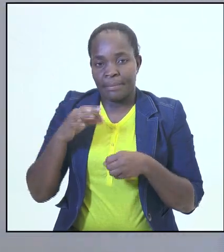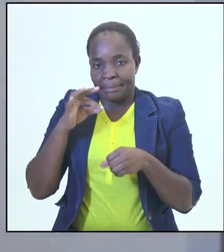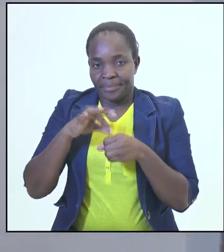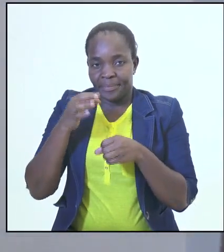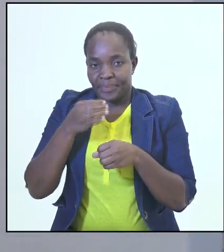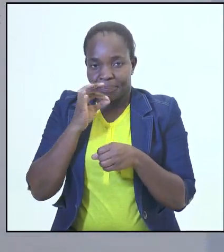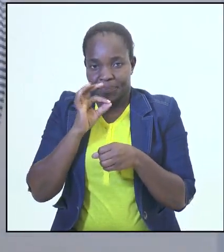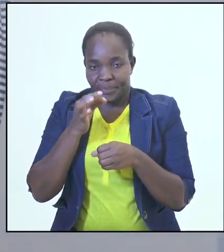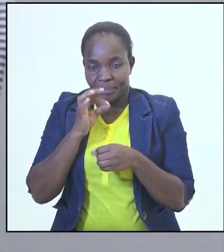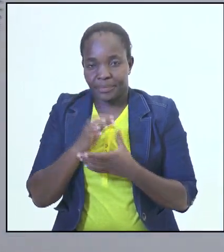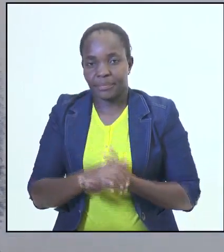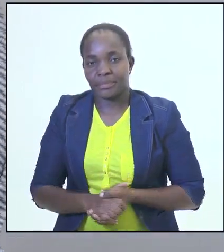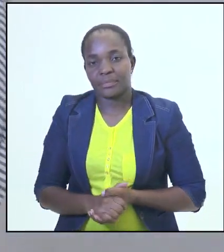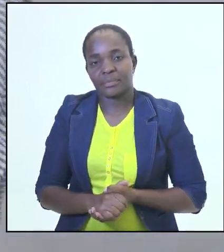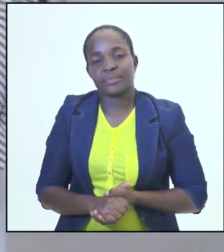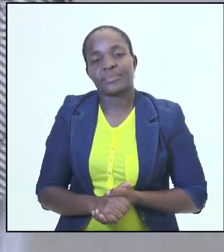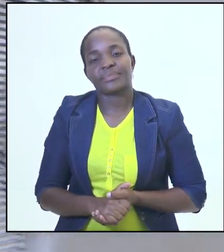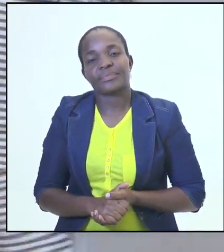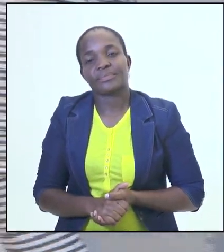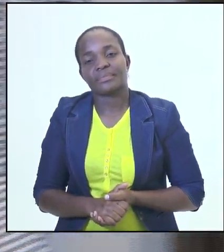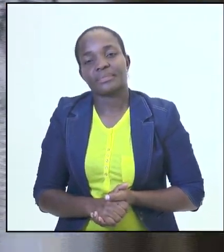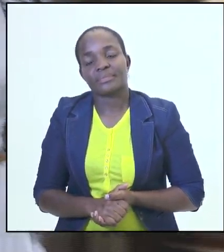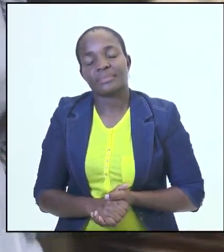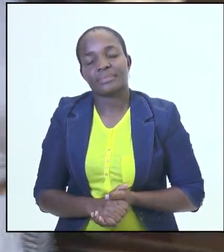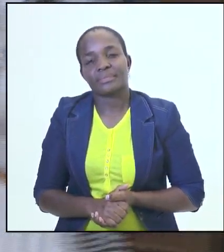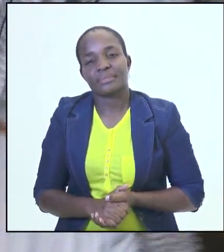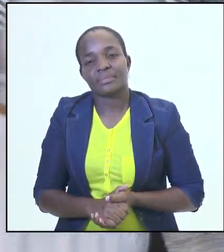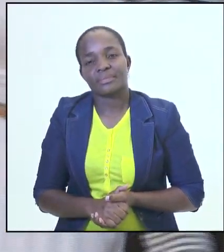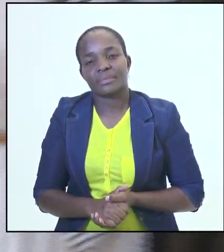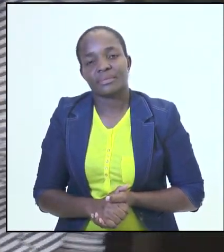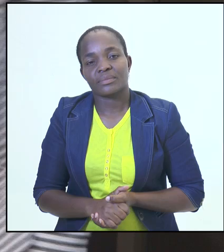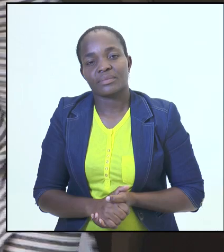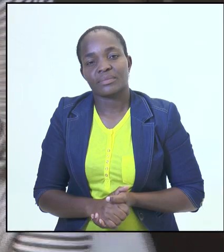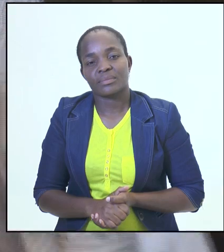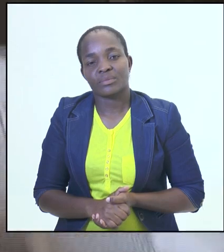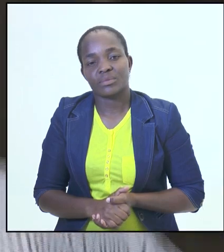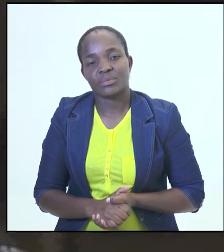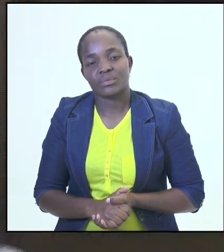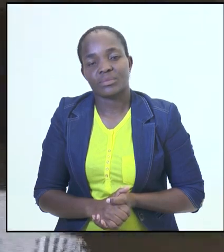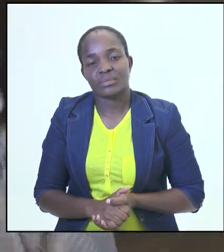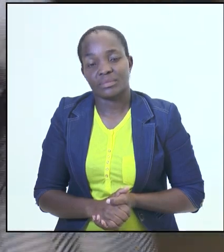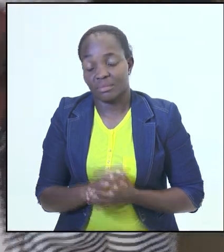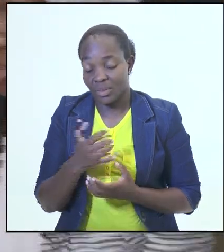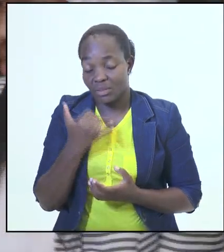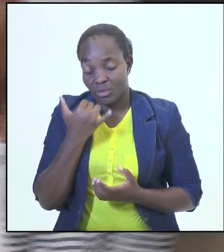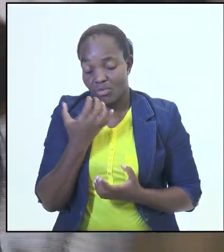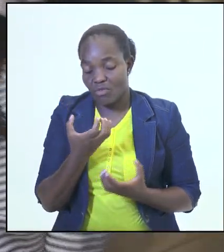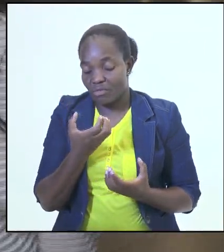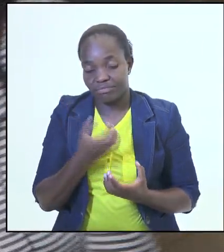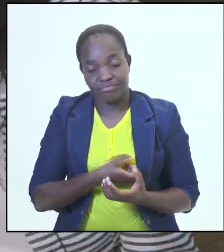you. Look at your eyes because of writing all those SMSs. We shall throw that thing away. Out of my